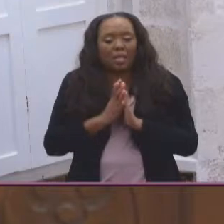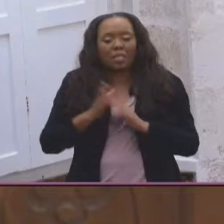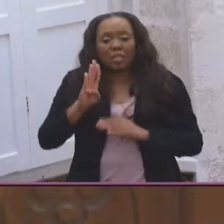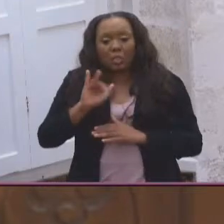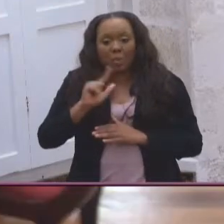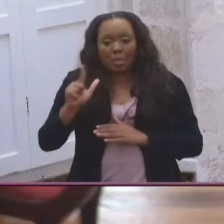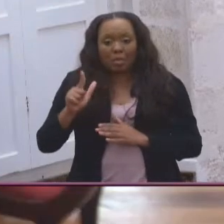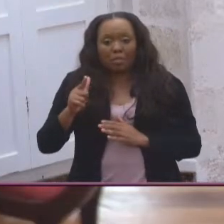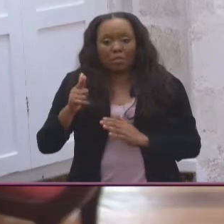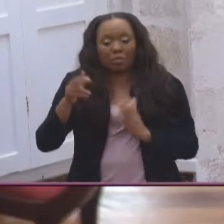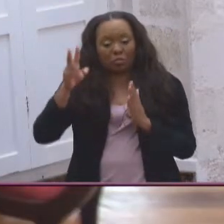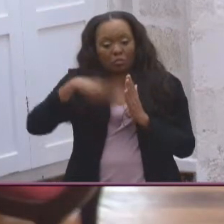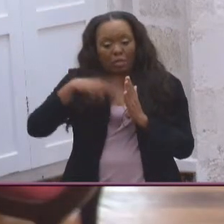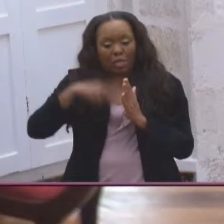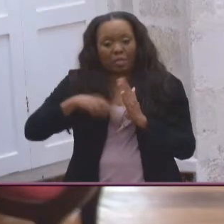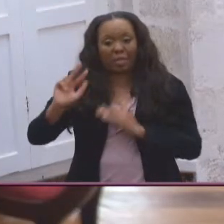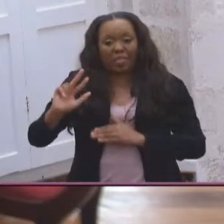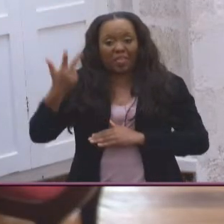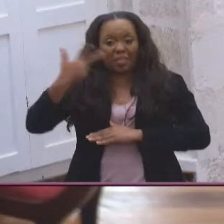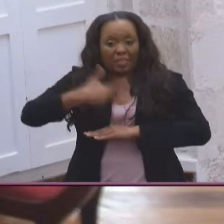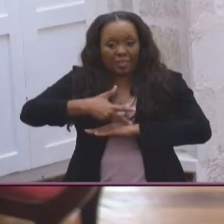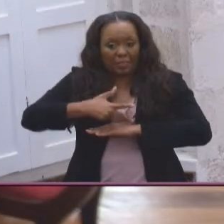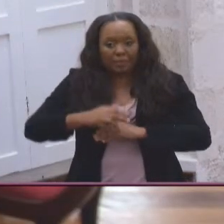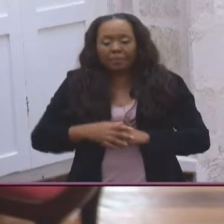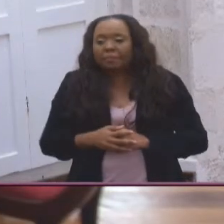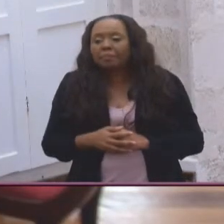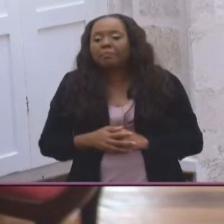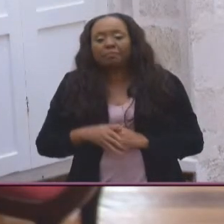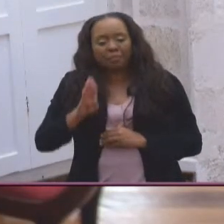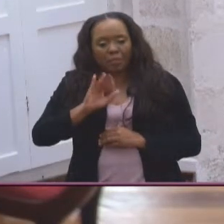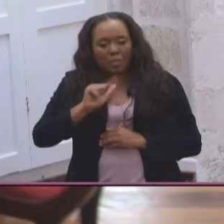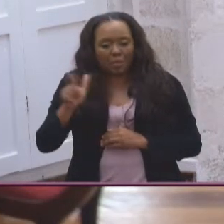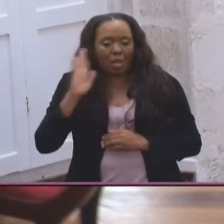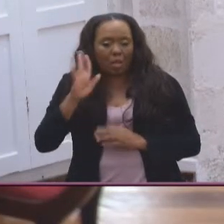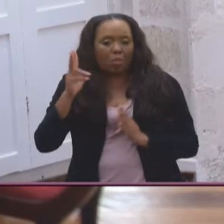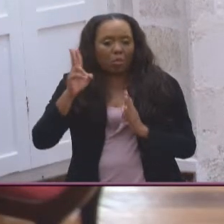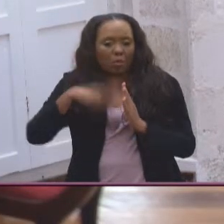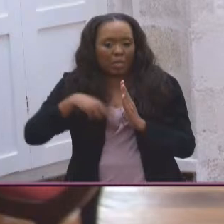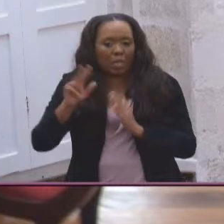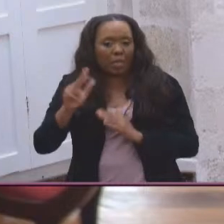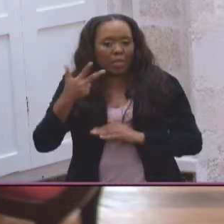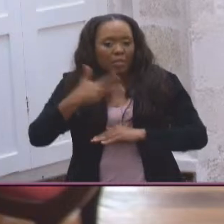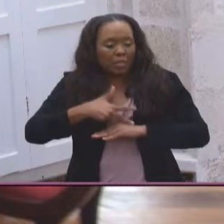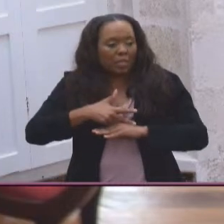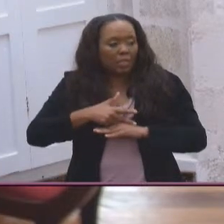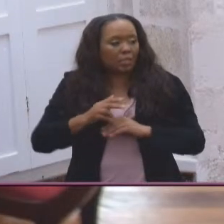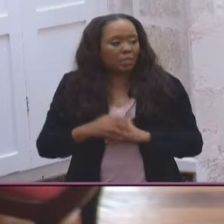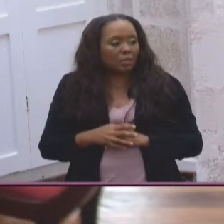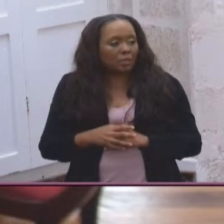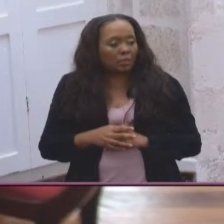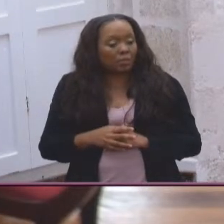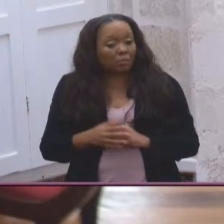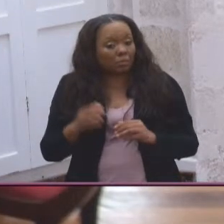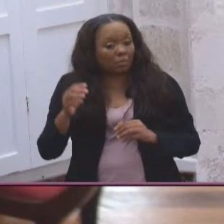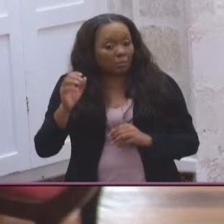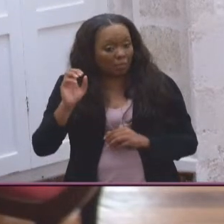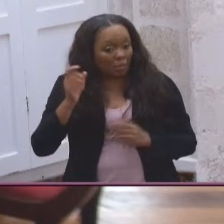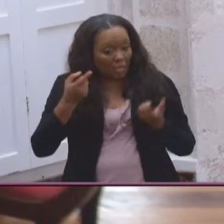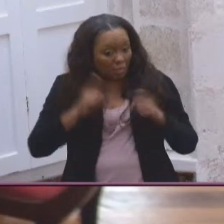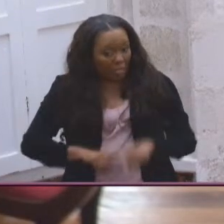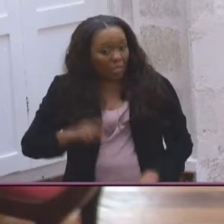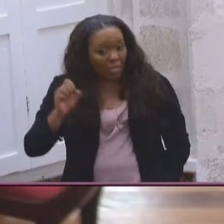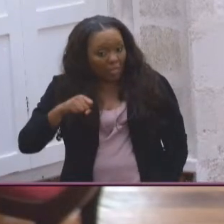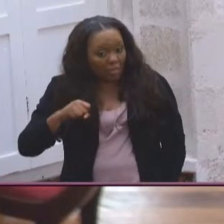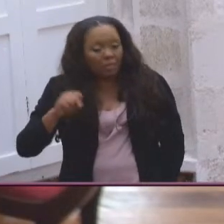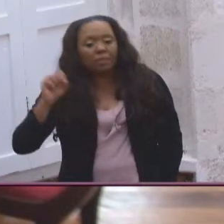time. The question is that this bill be read a third time. Will those honourable senators in favour please say aye?